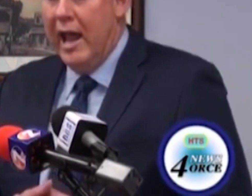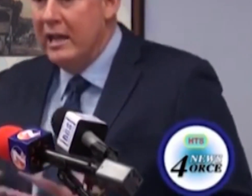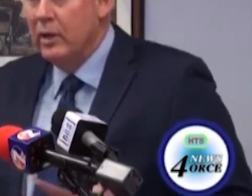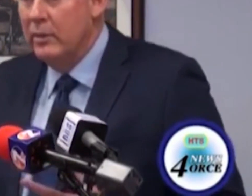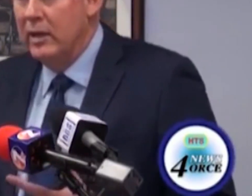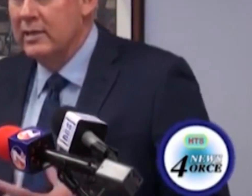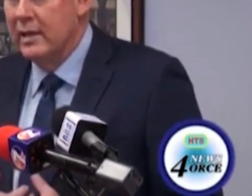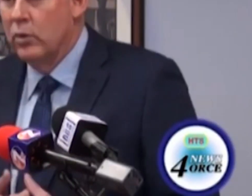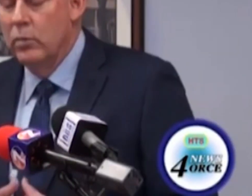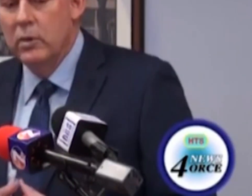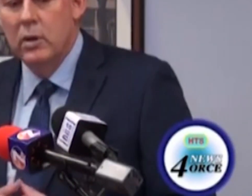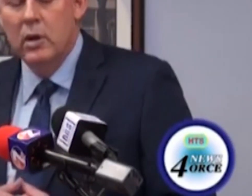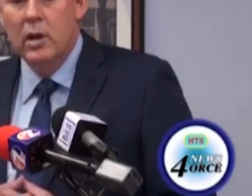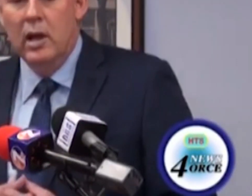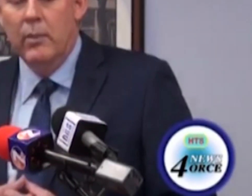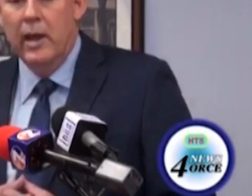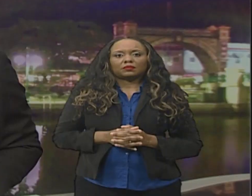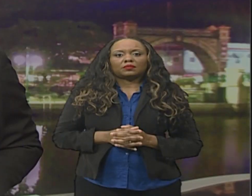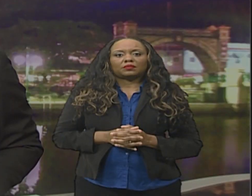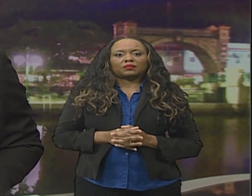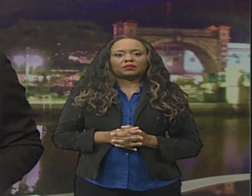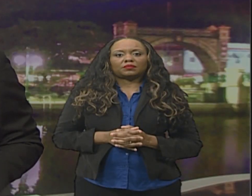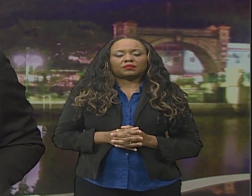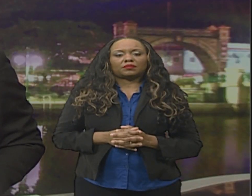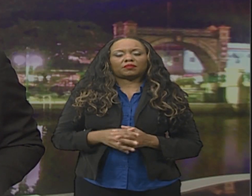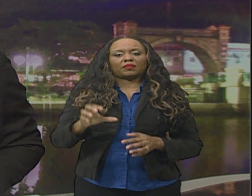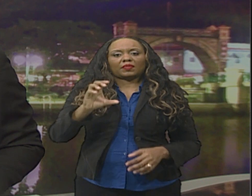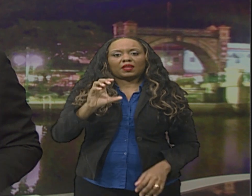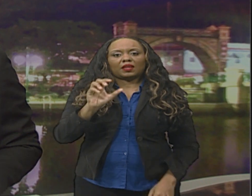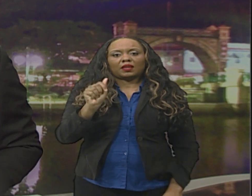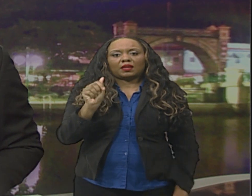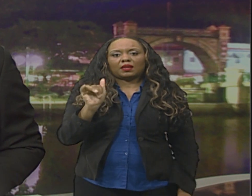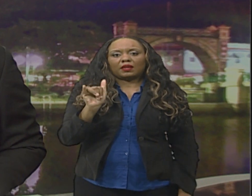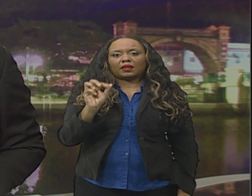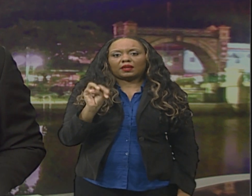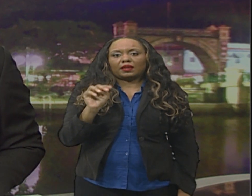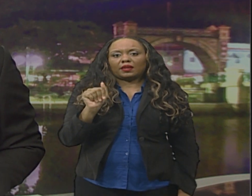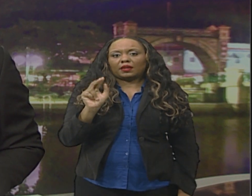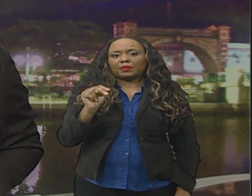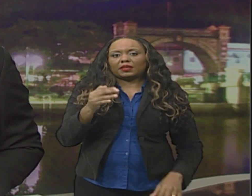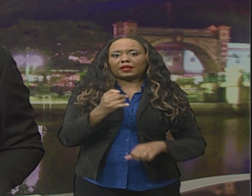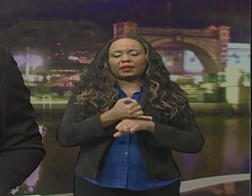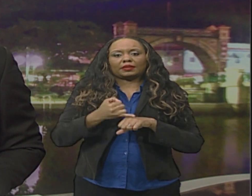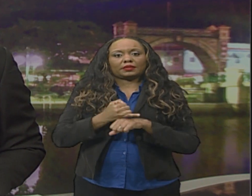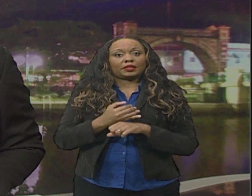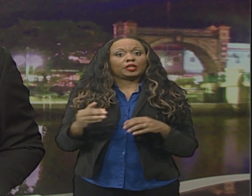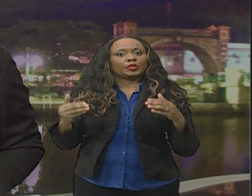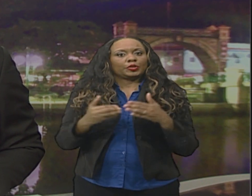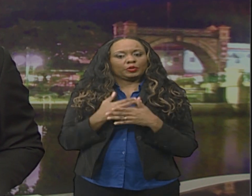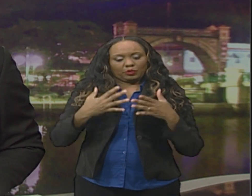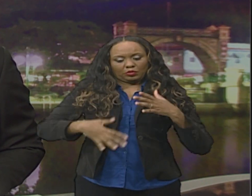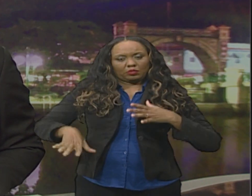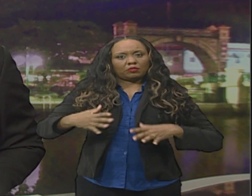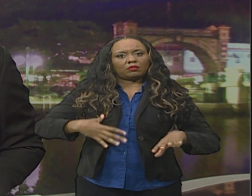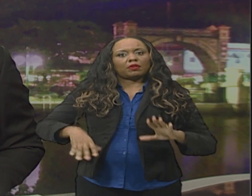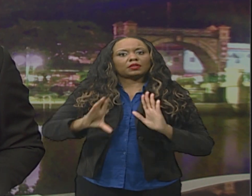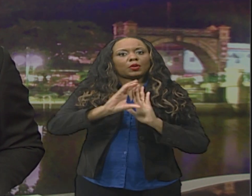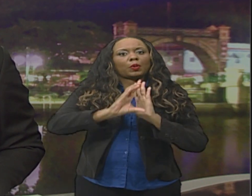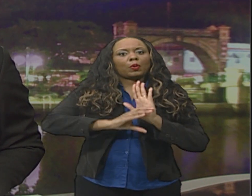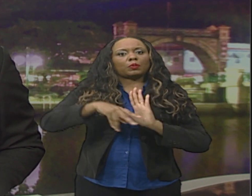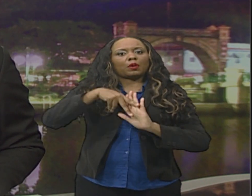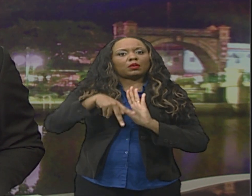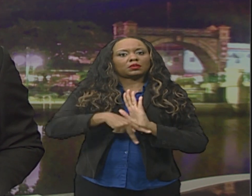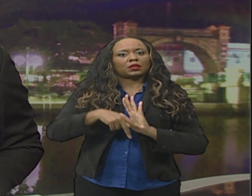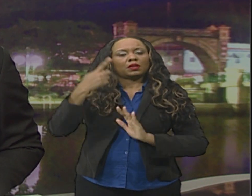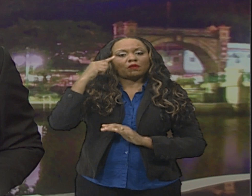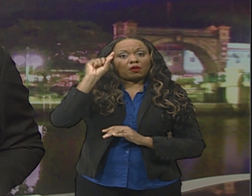see anybody being sent home. Moving over to the Cayman Islands now, a new dress code policy is in place for all government